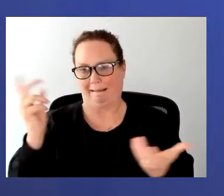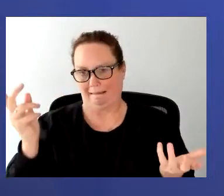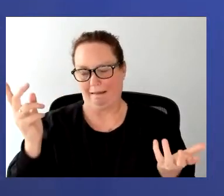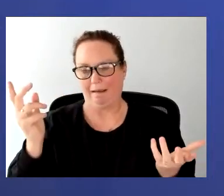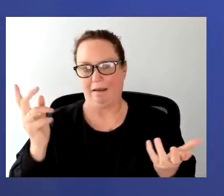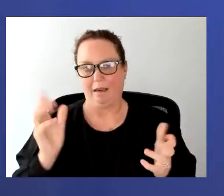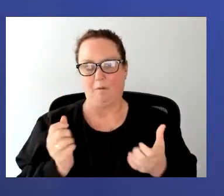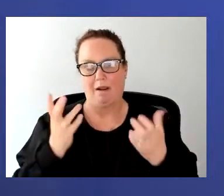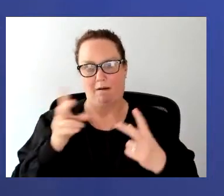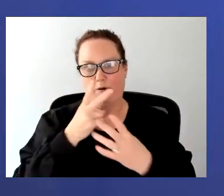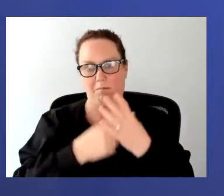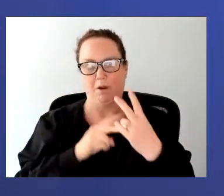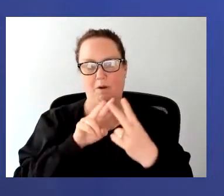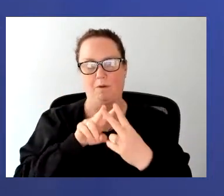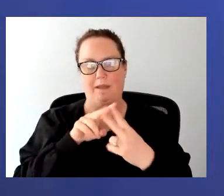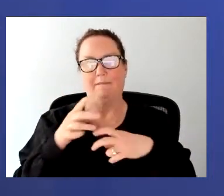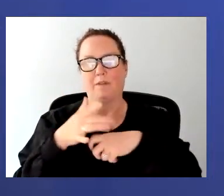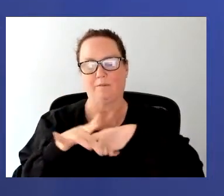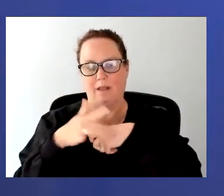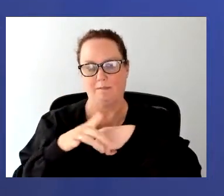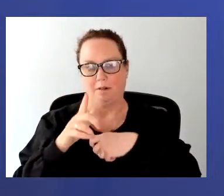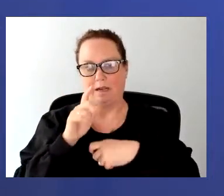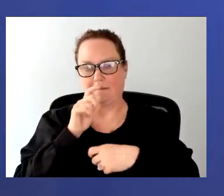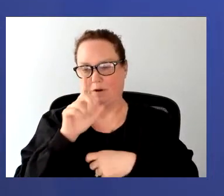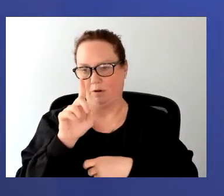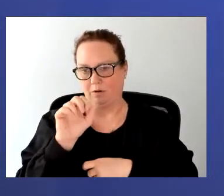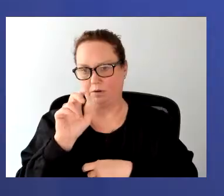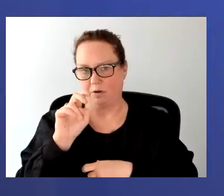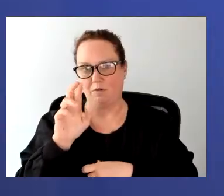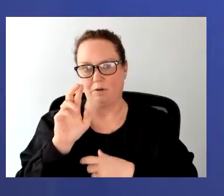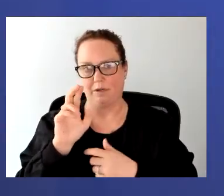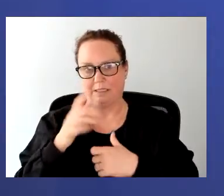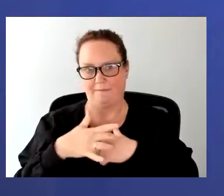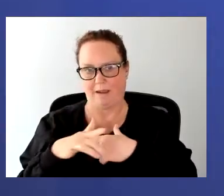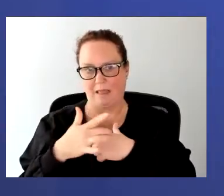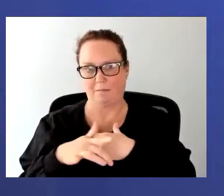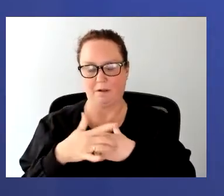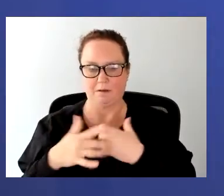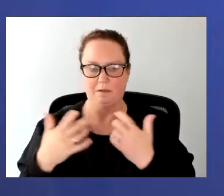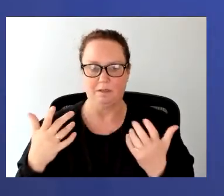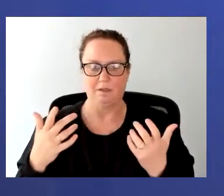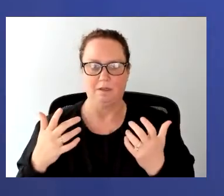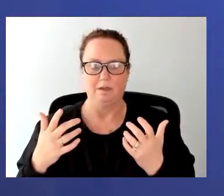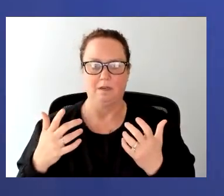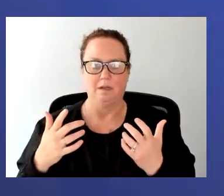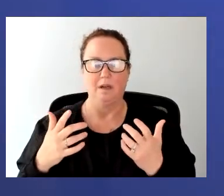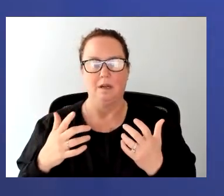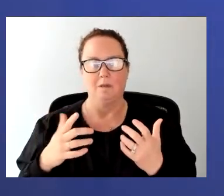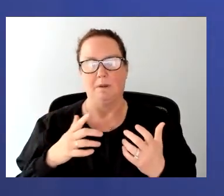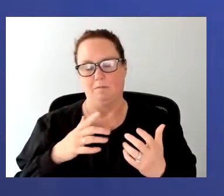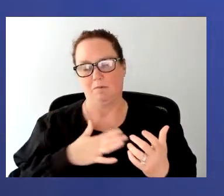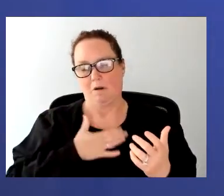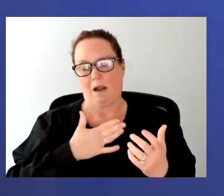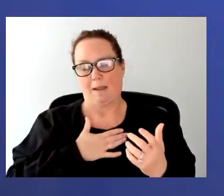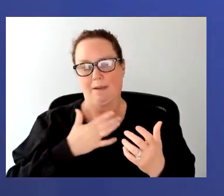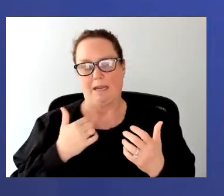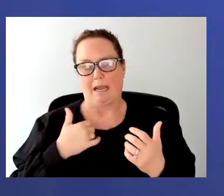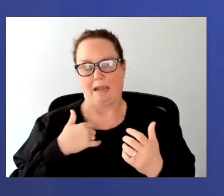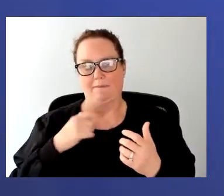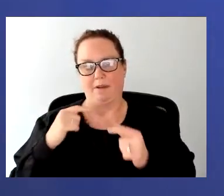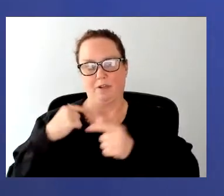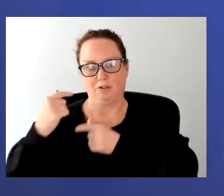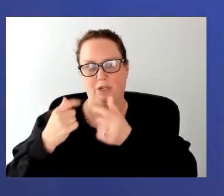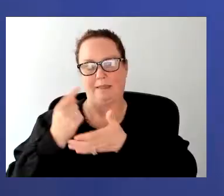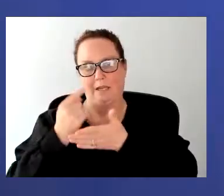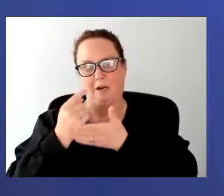both. They're available. If you have a donor, it's available. But ultimately, we are very happy to have gene therapy in our hands.